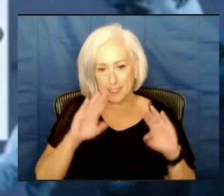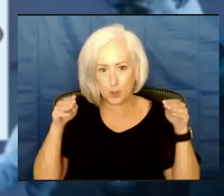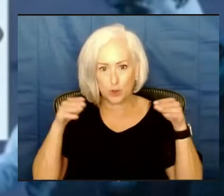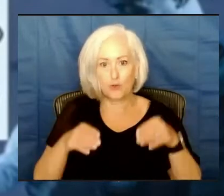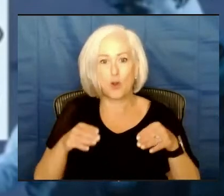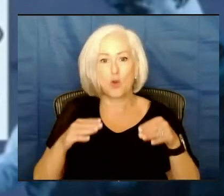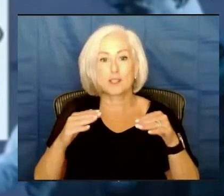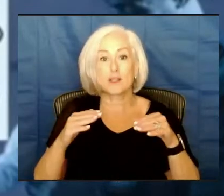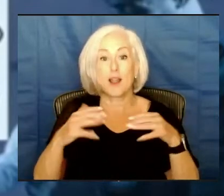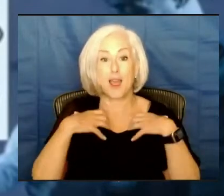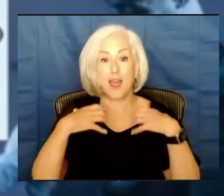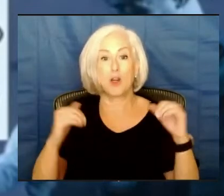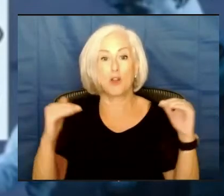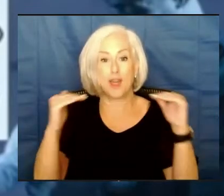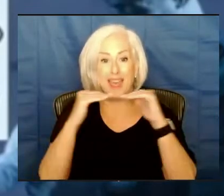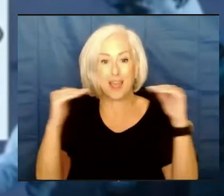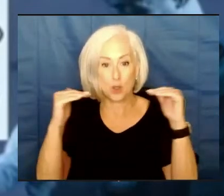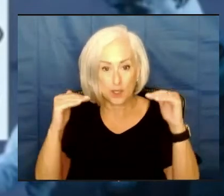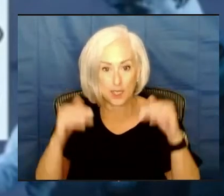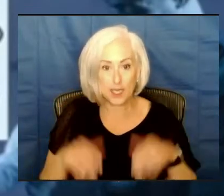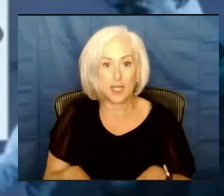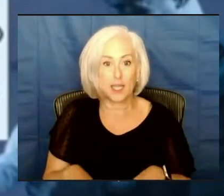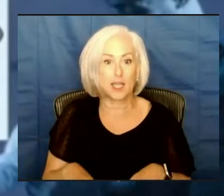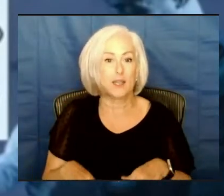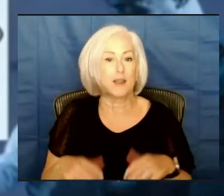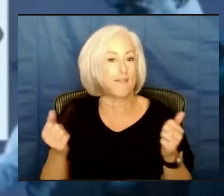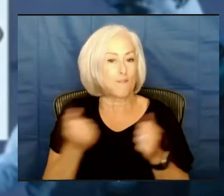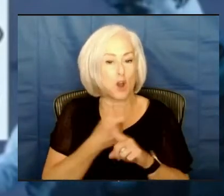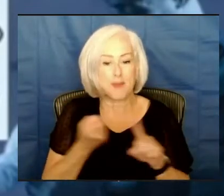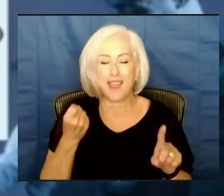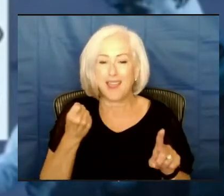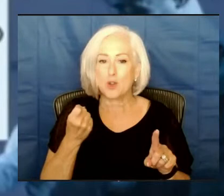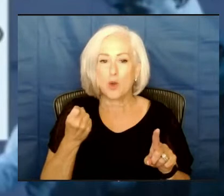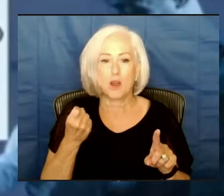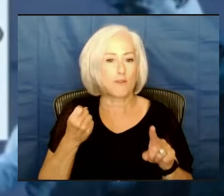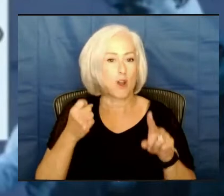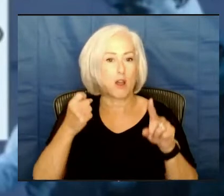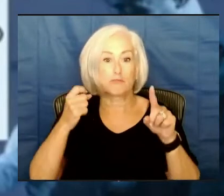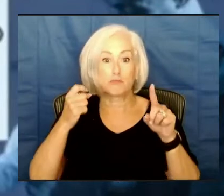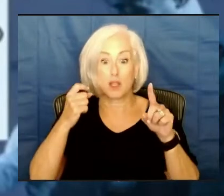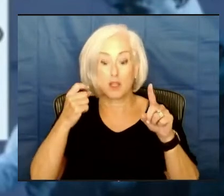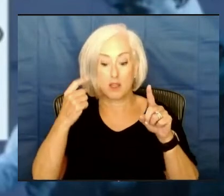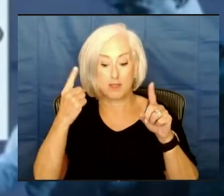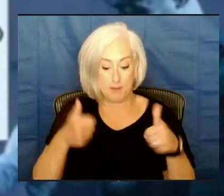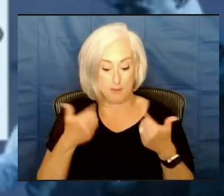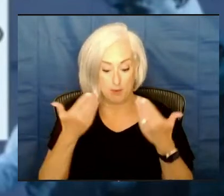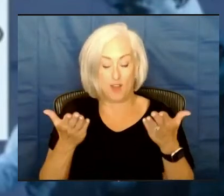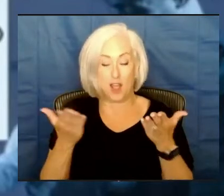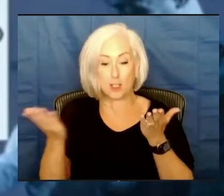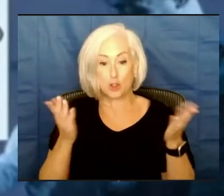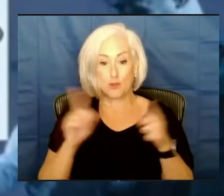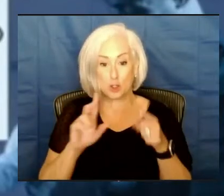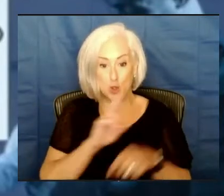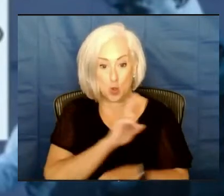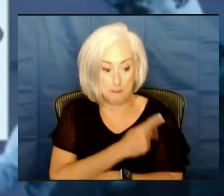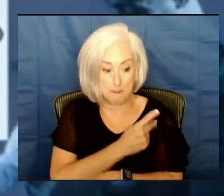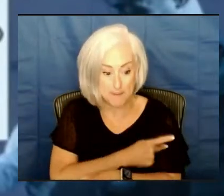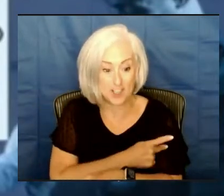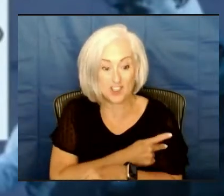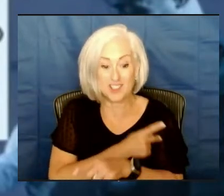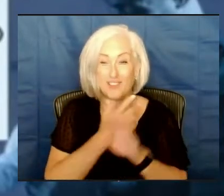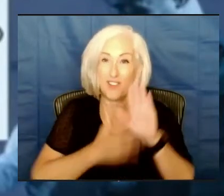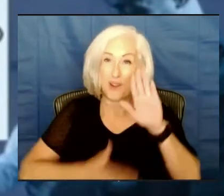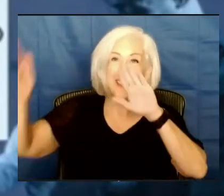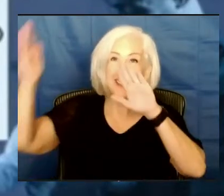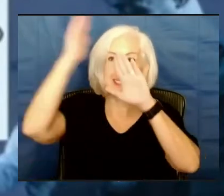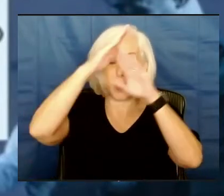So it would be attendees, it would be residents, it would be every person that provides a service to a patient, but have some level of awareness of the